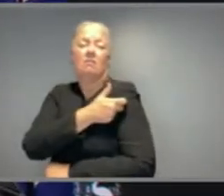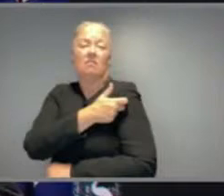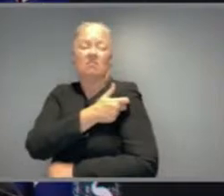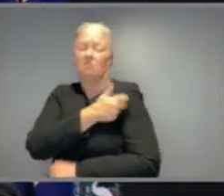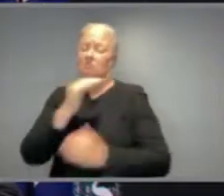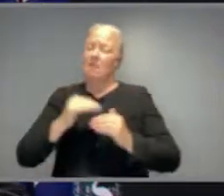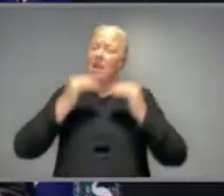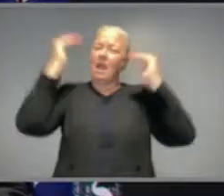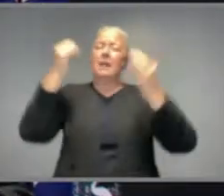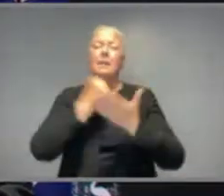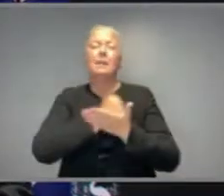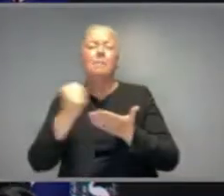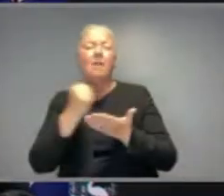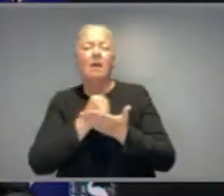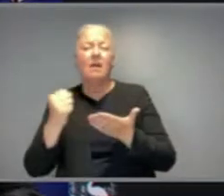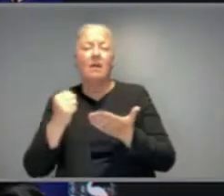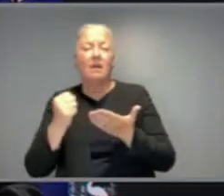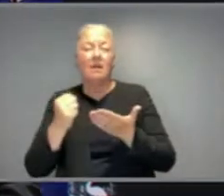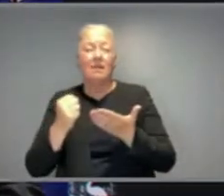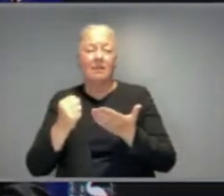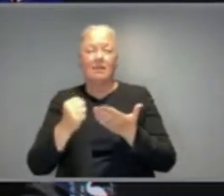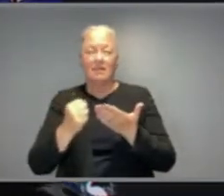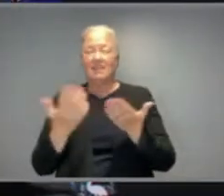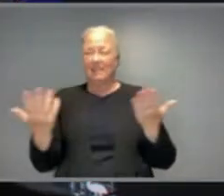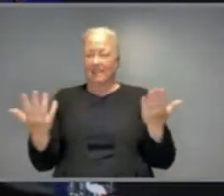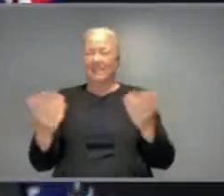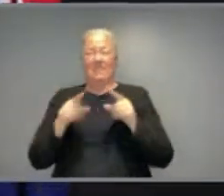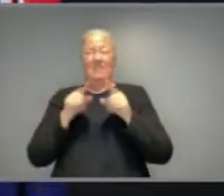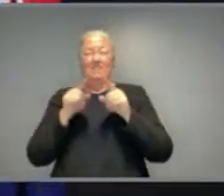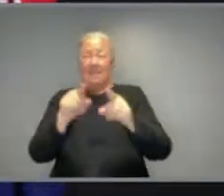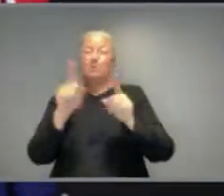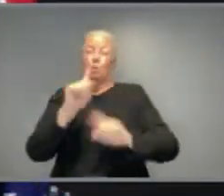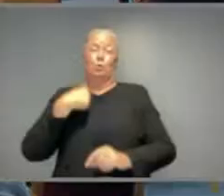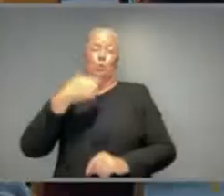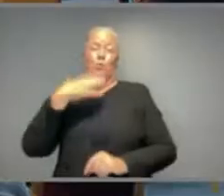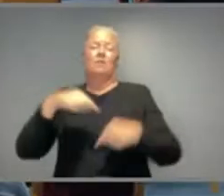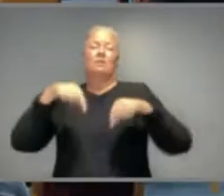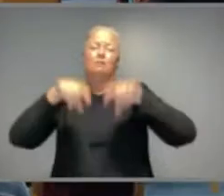And that is the triple gold that Australia is looking for. Thank you very much.